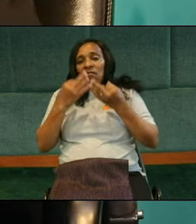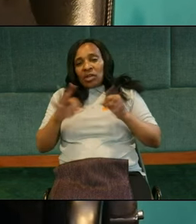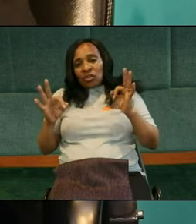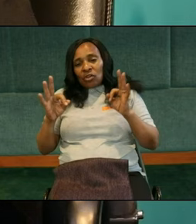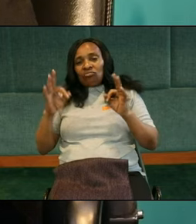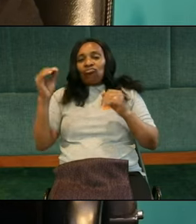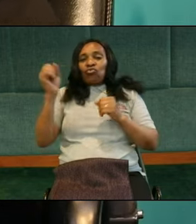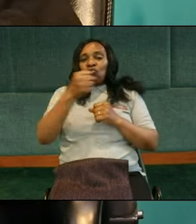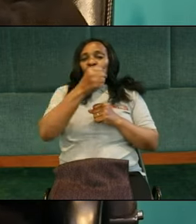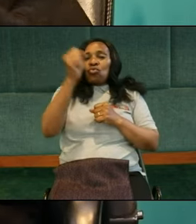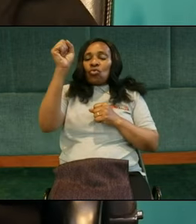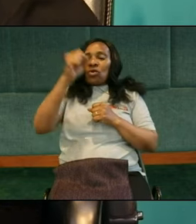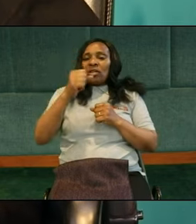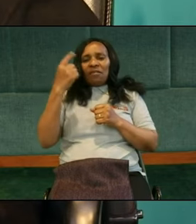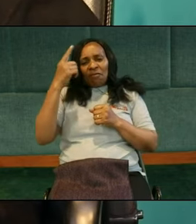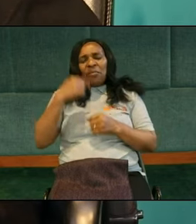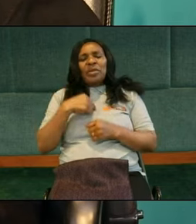hang out.